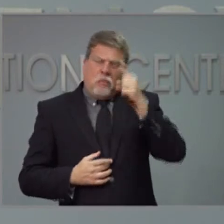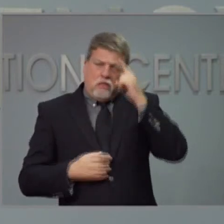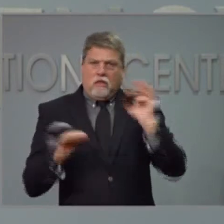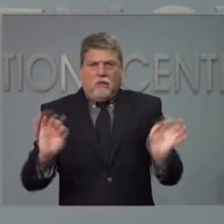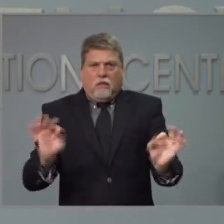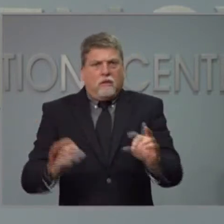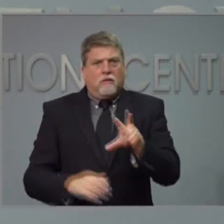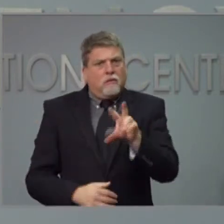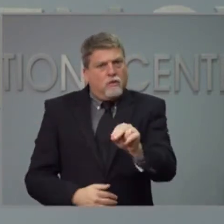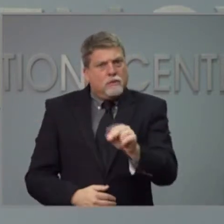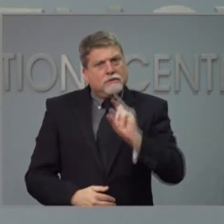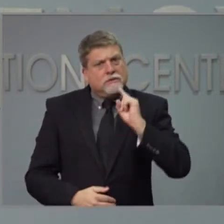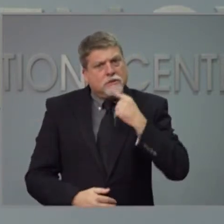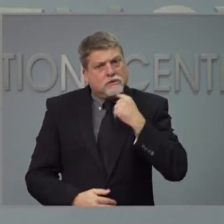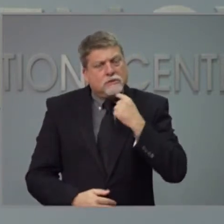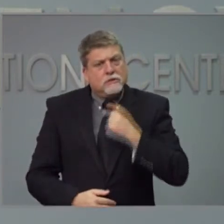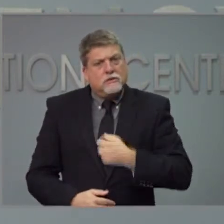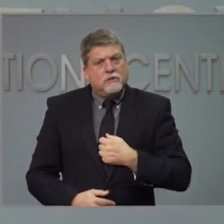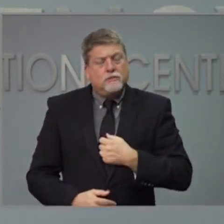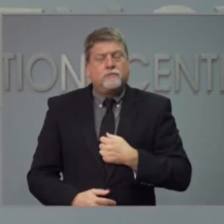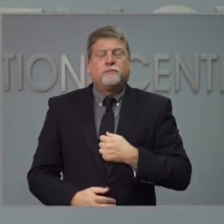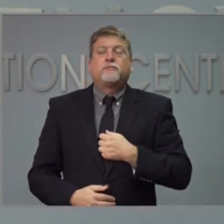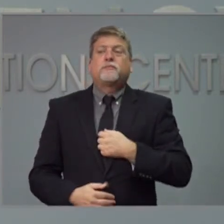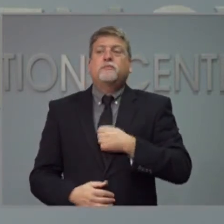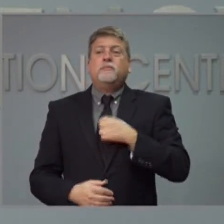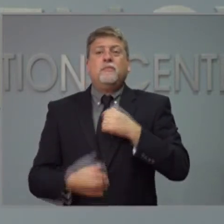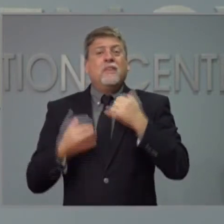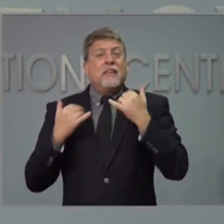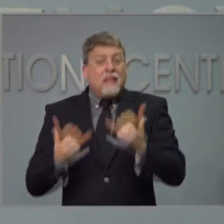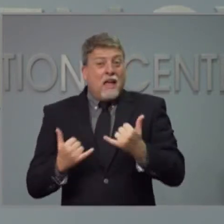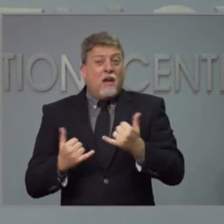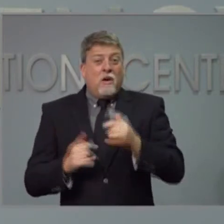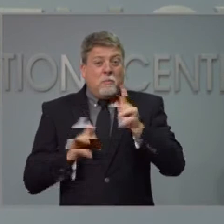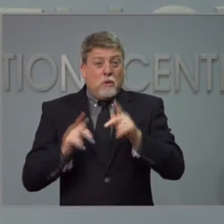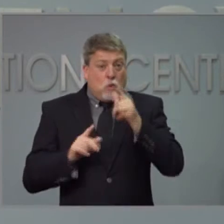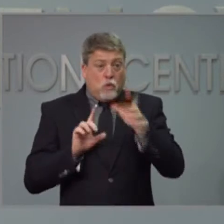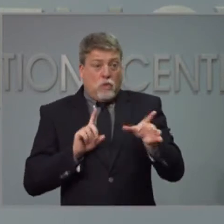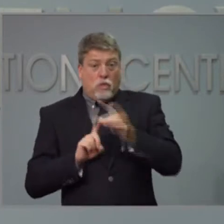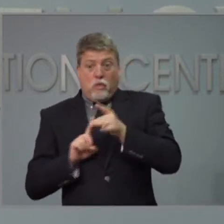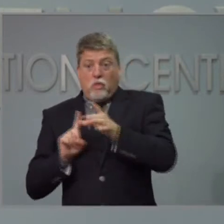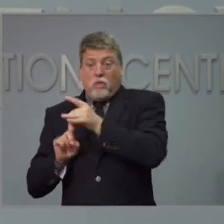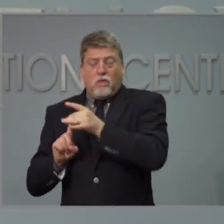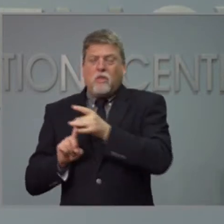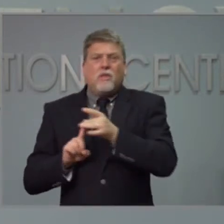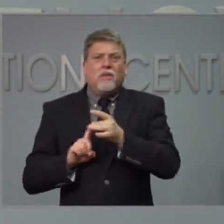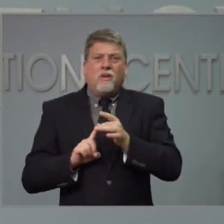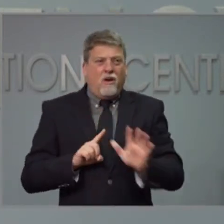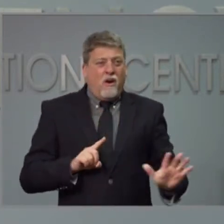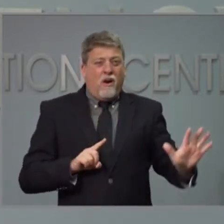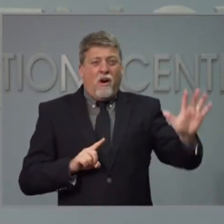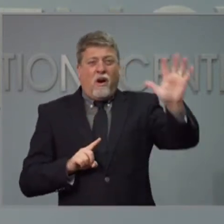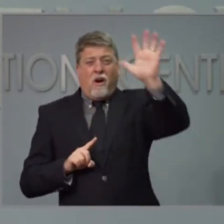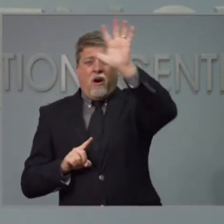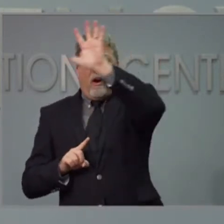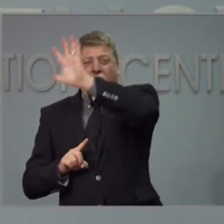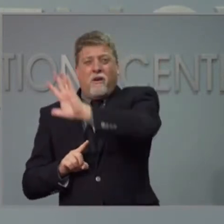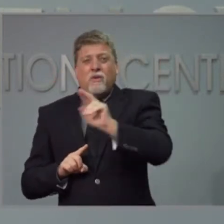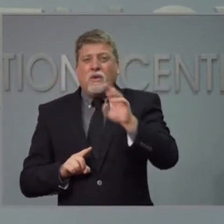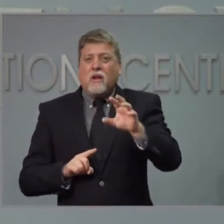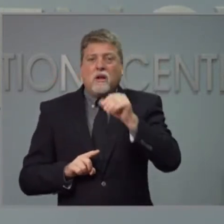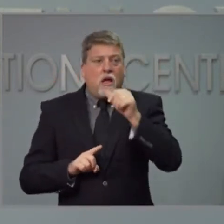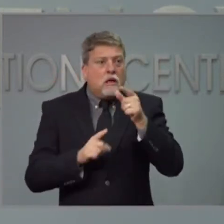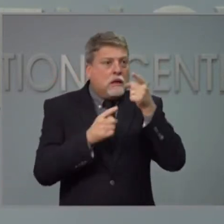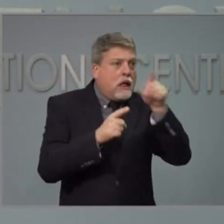Unfortunately, we're seeing widespread transmission across the state, and our rural communities are feeling the impact. A